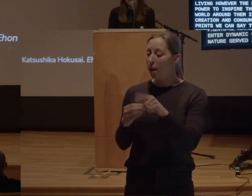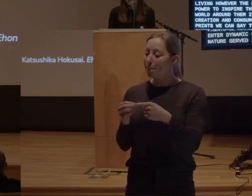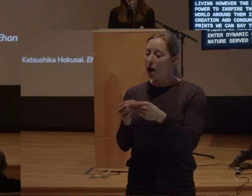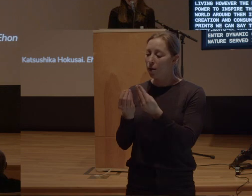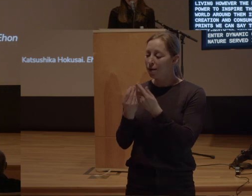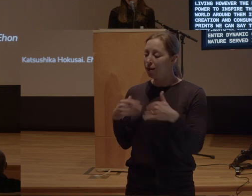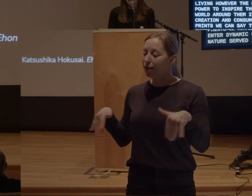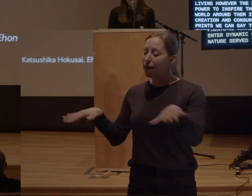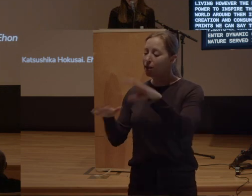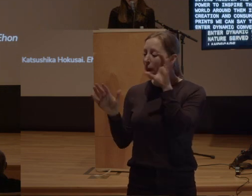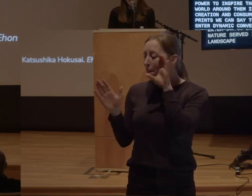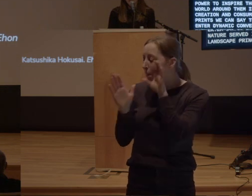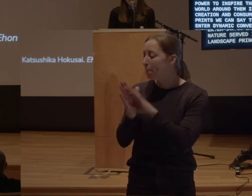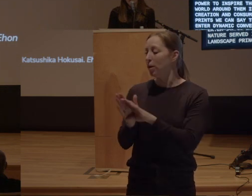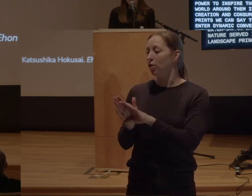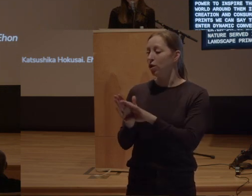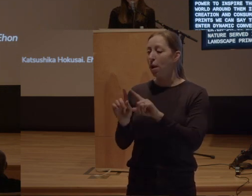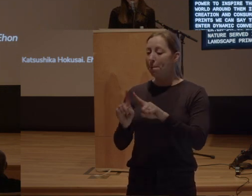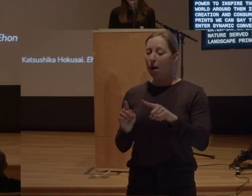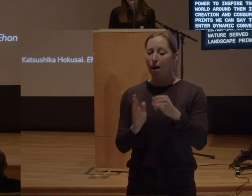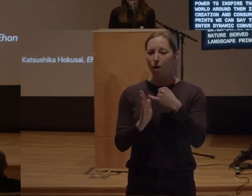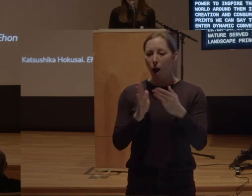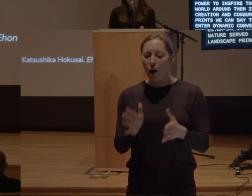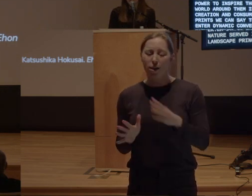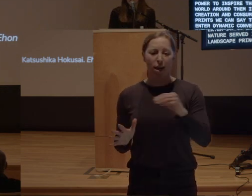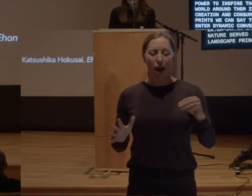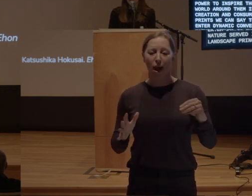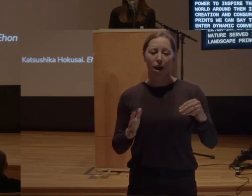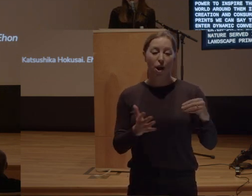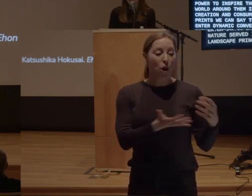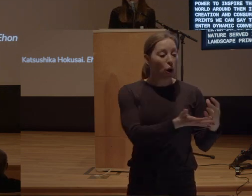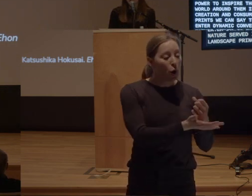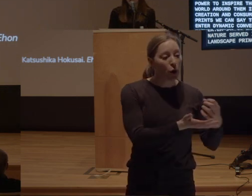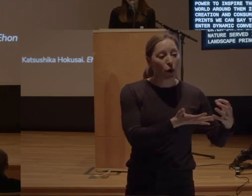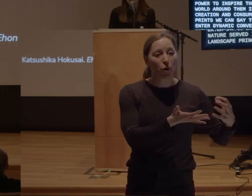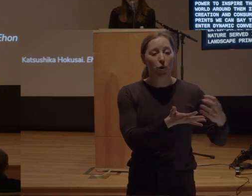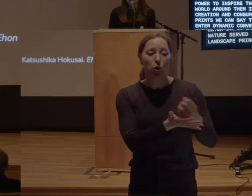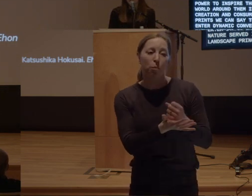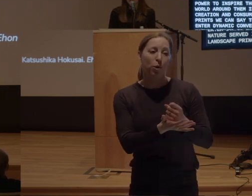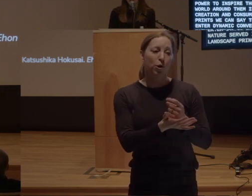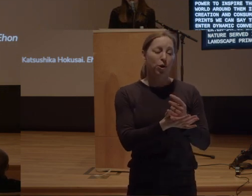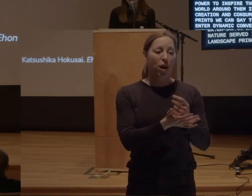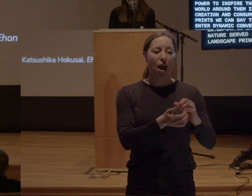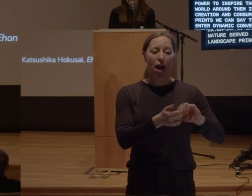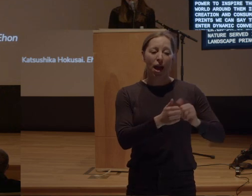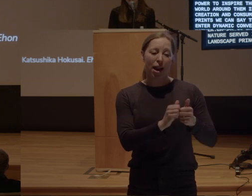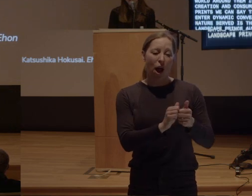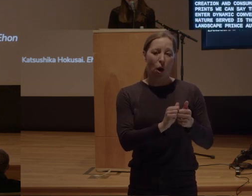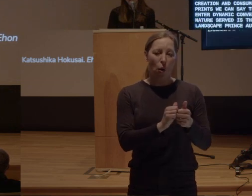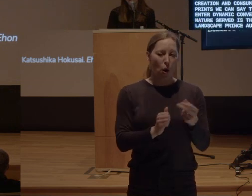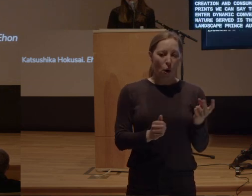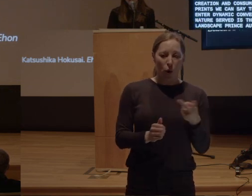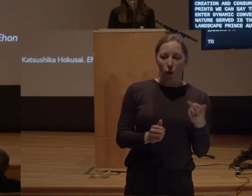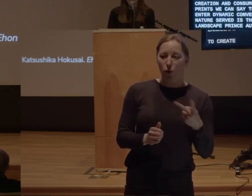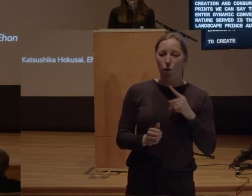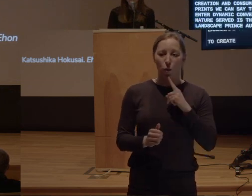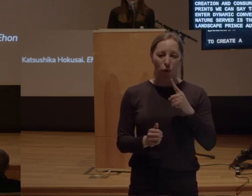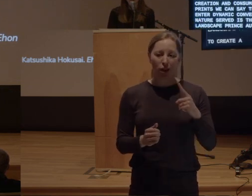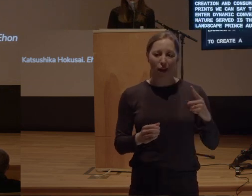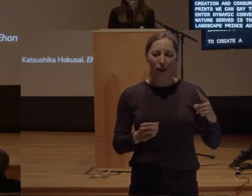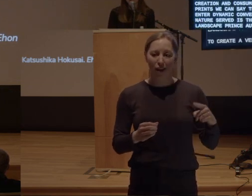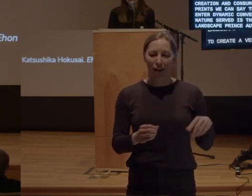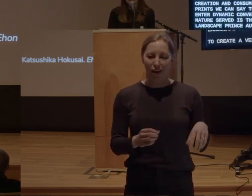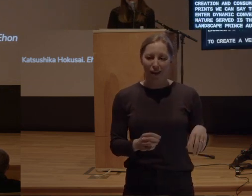prints, artists and consumers molded it in ways that conform to their own interests and desires to create a very